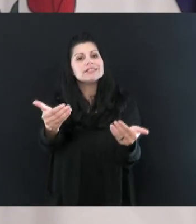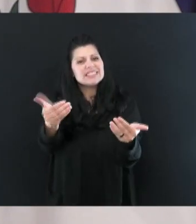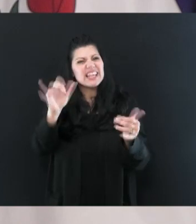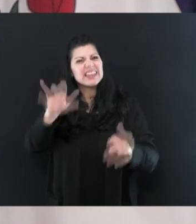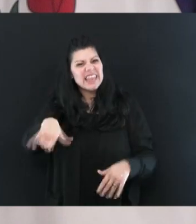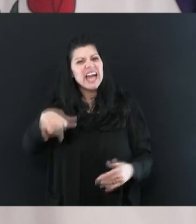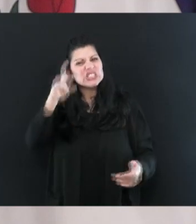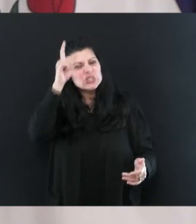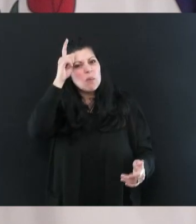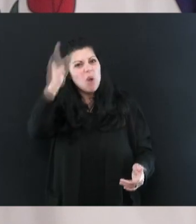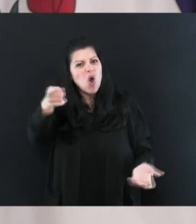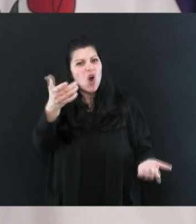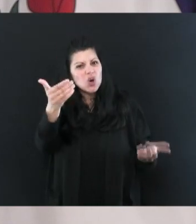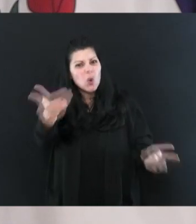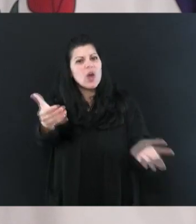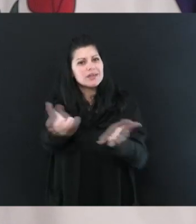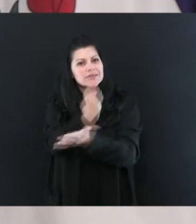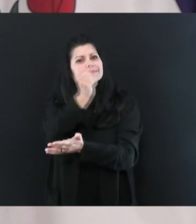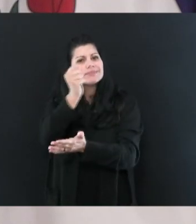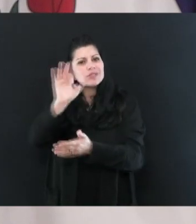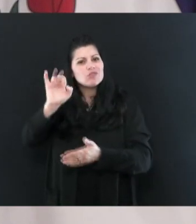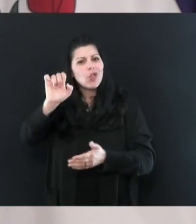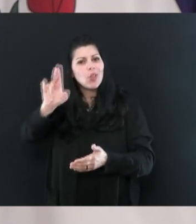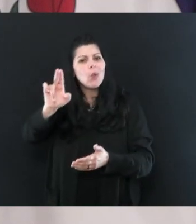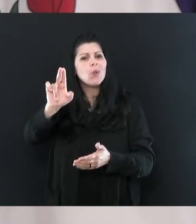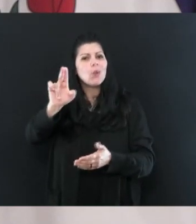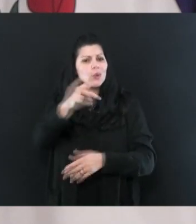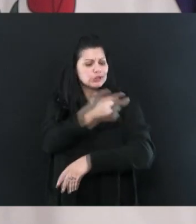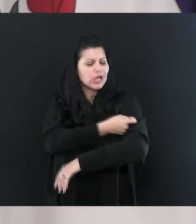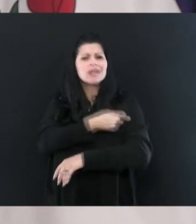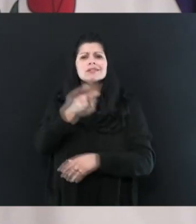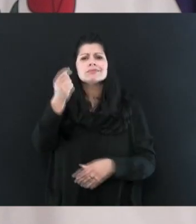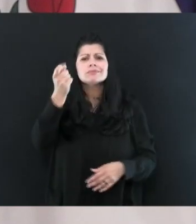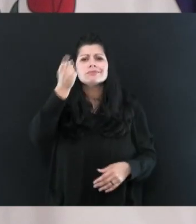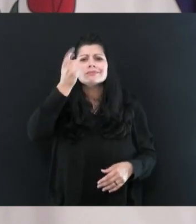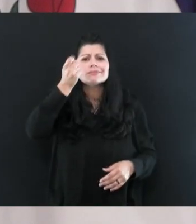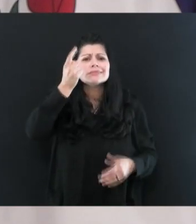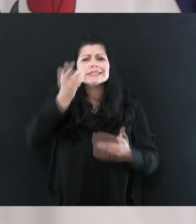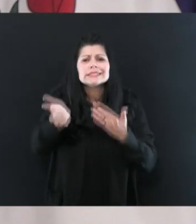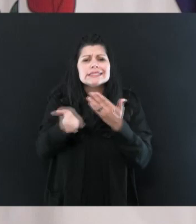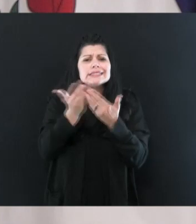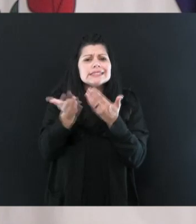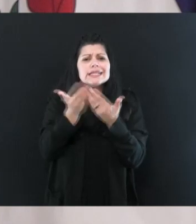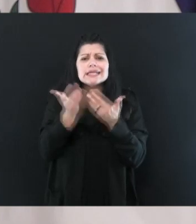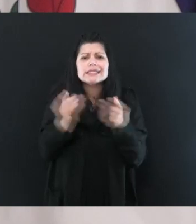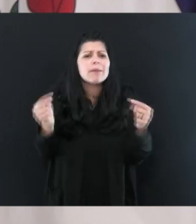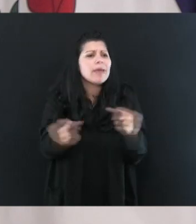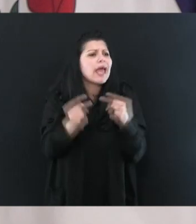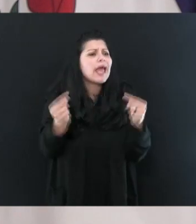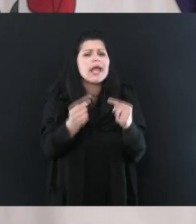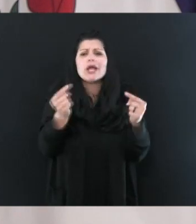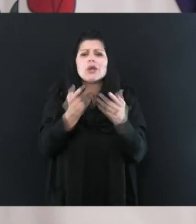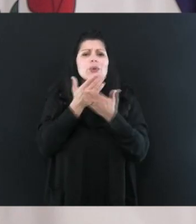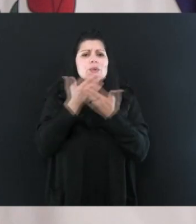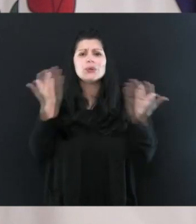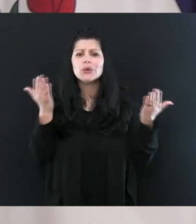shot, please do. It's painless, there's nothing to it at all. I mean, just get your flu shot.